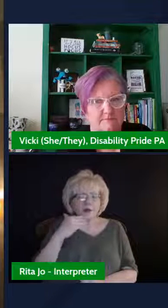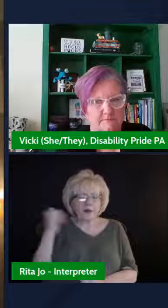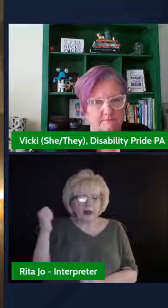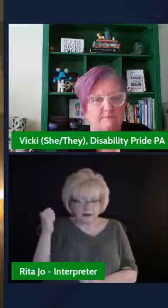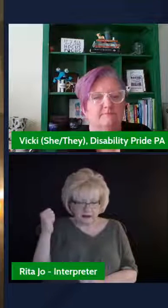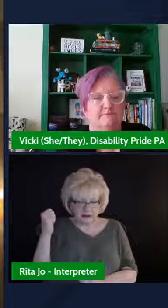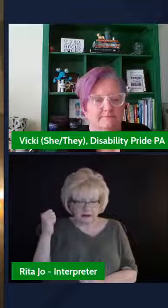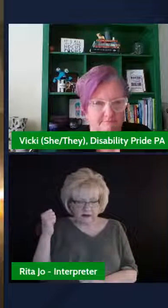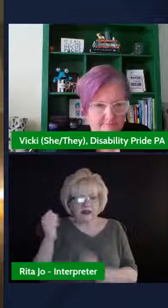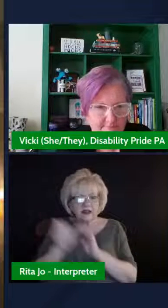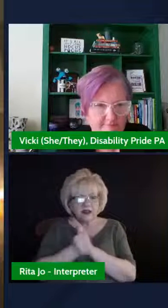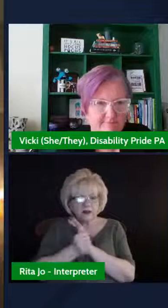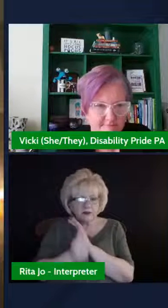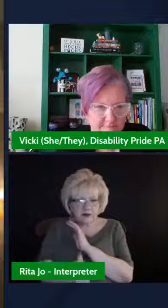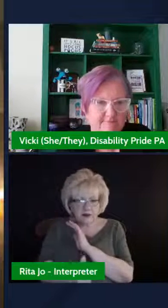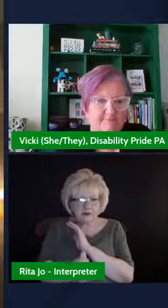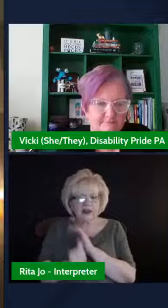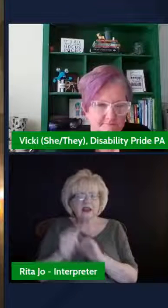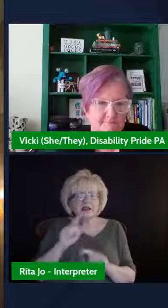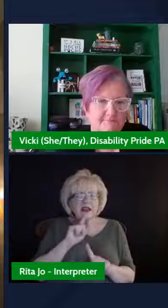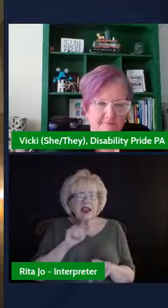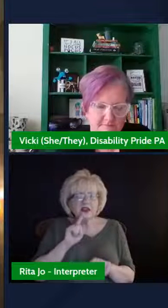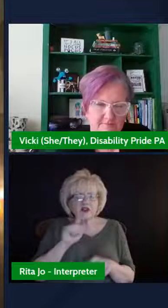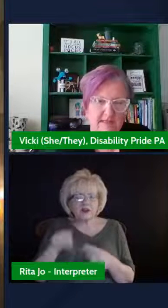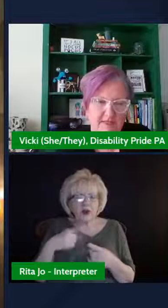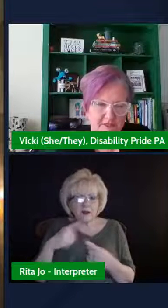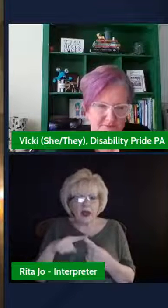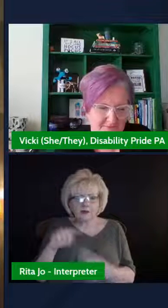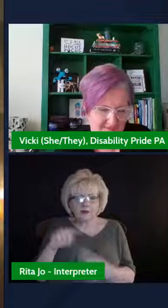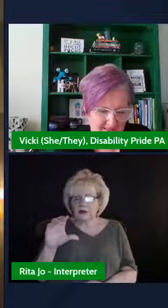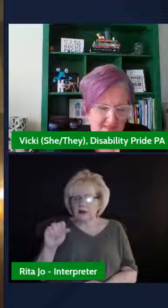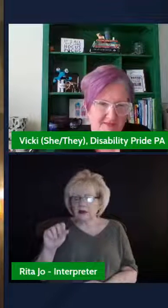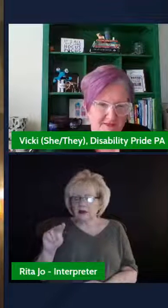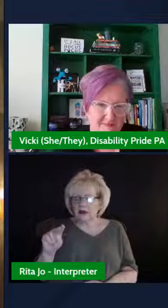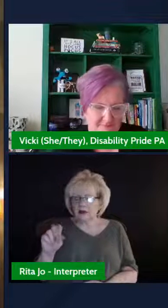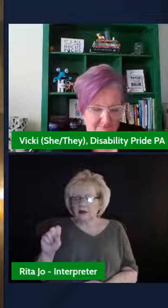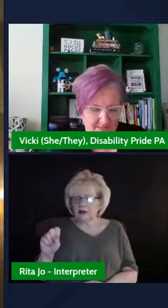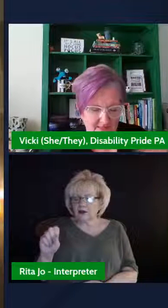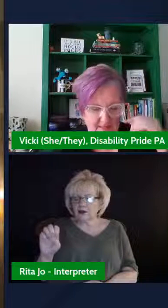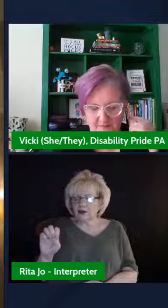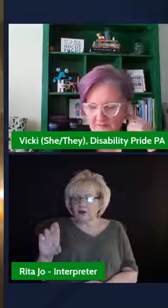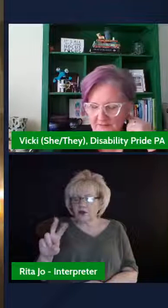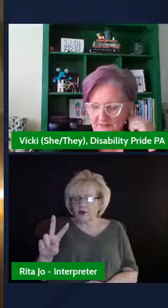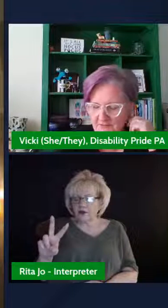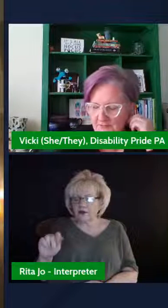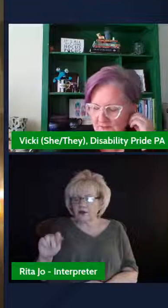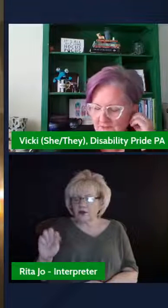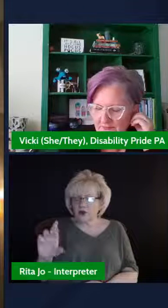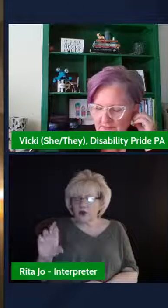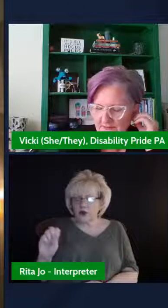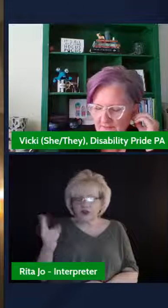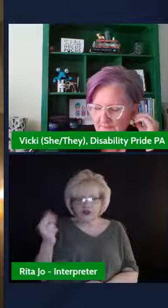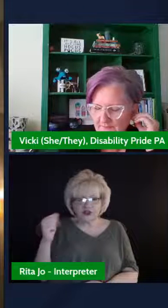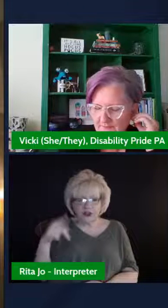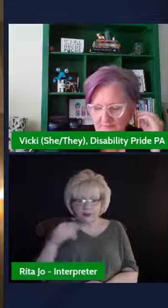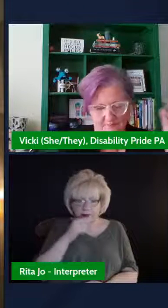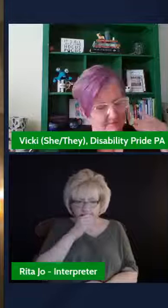answer your questions about conservatorships. Thank you. You know, there's